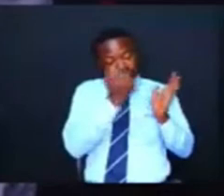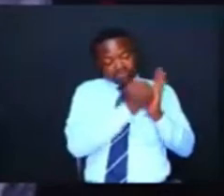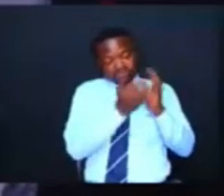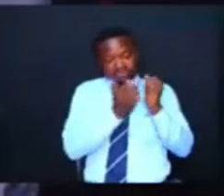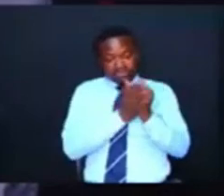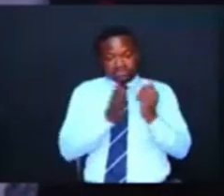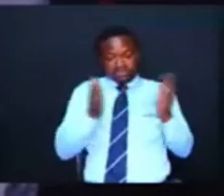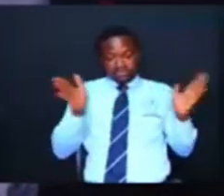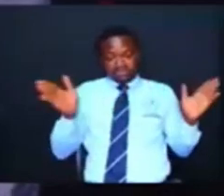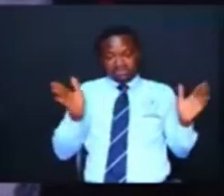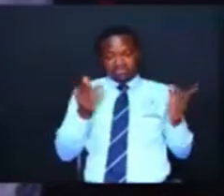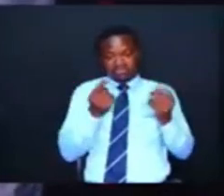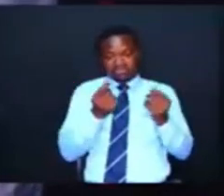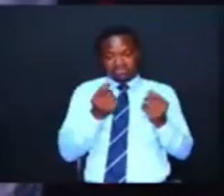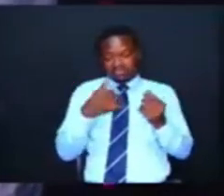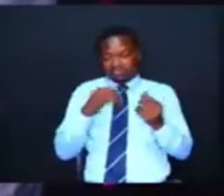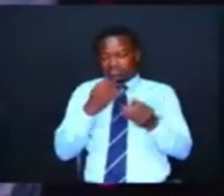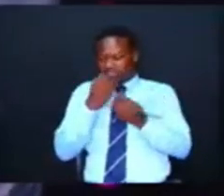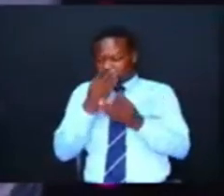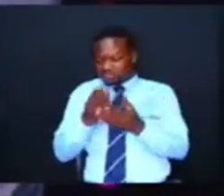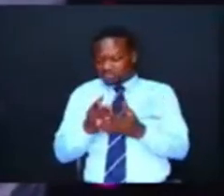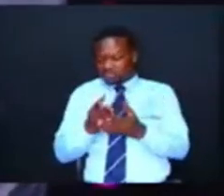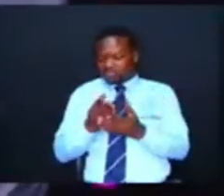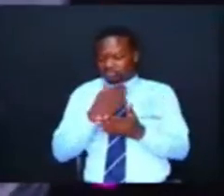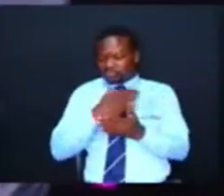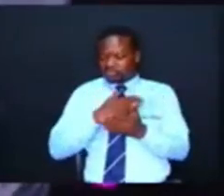actually doing.